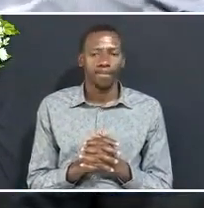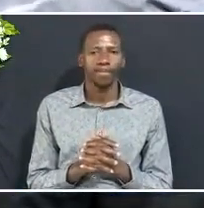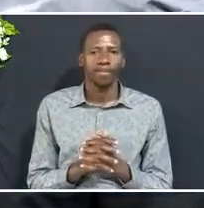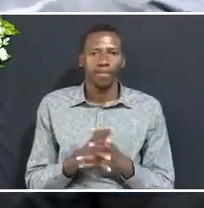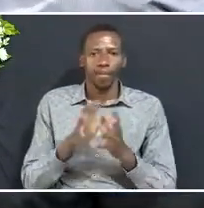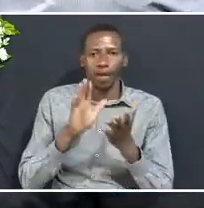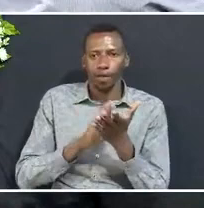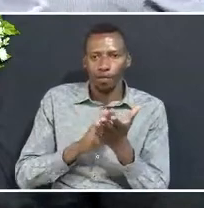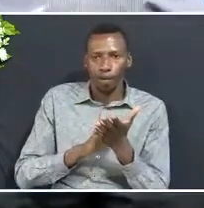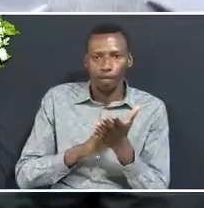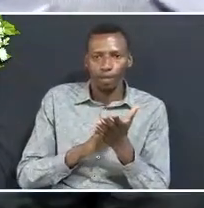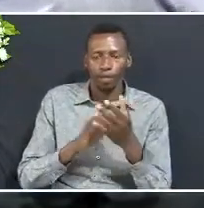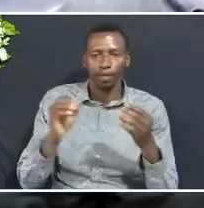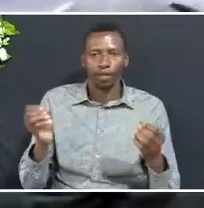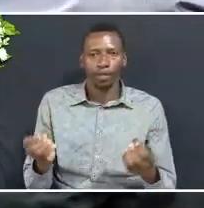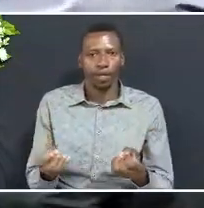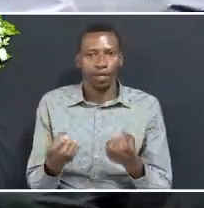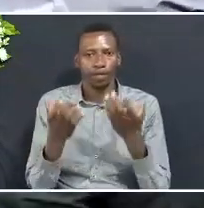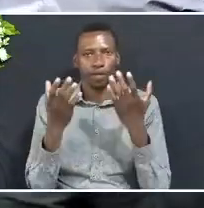supplications and conversions